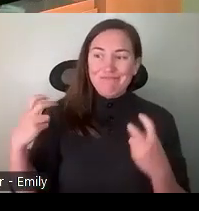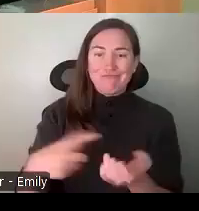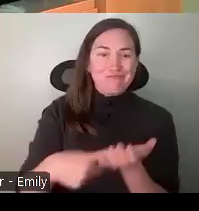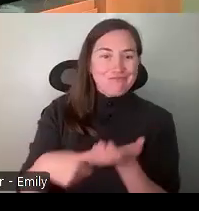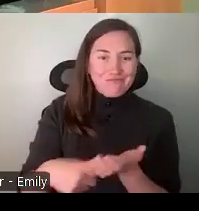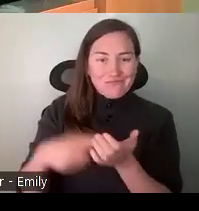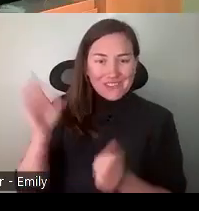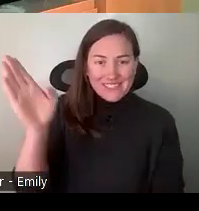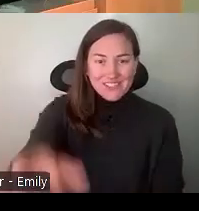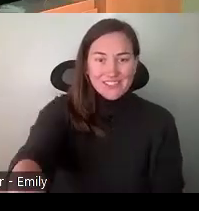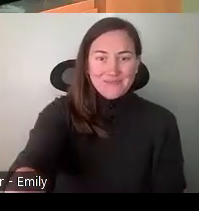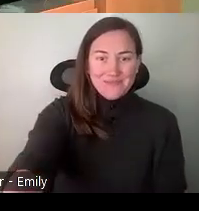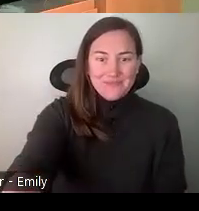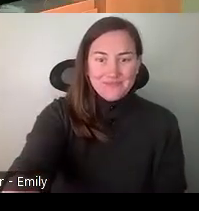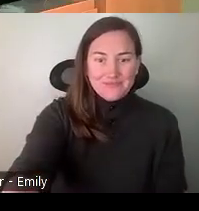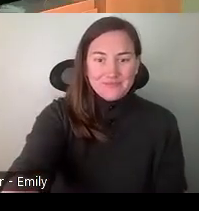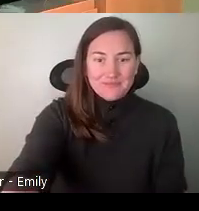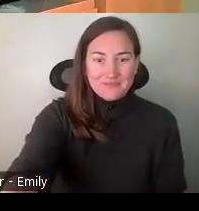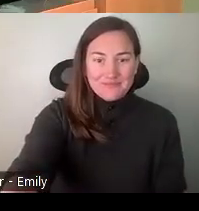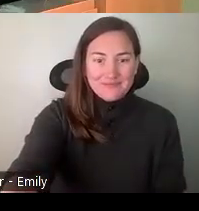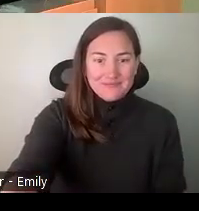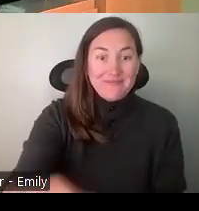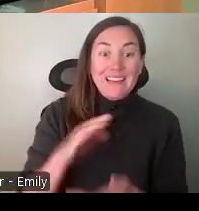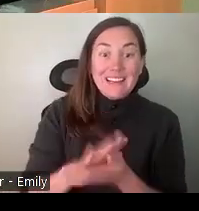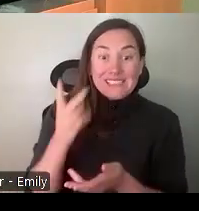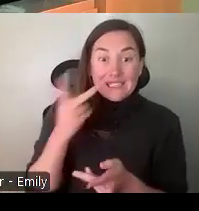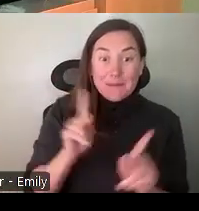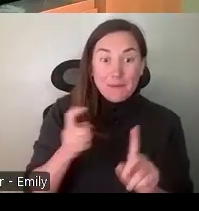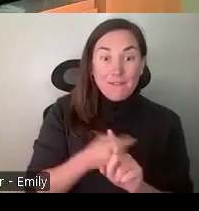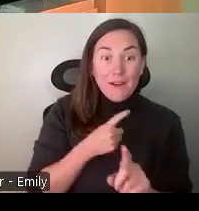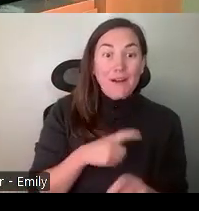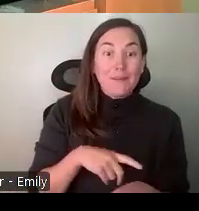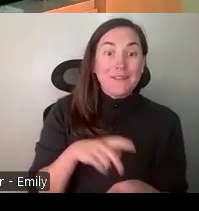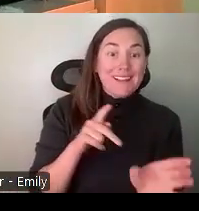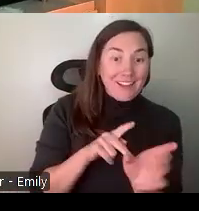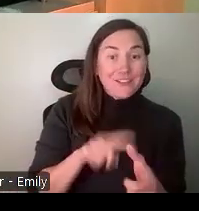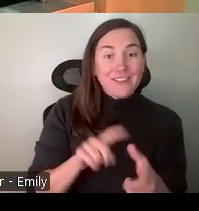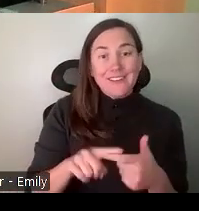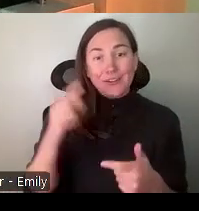It's nice to see people here from psychiatry, neuroscience, and psychology.